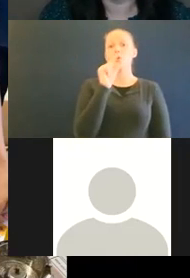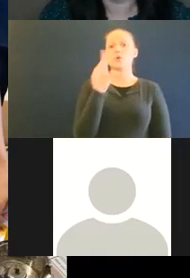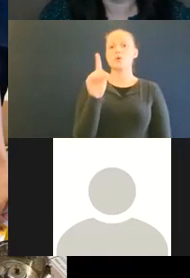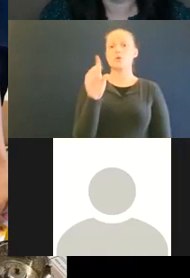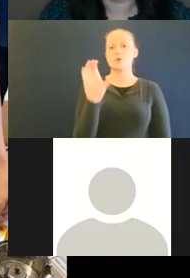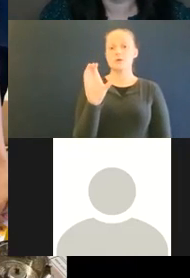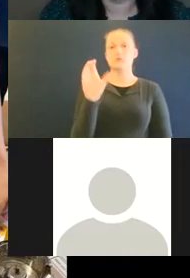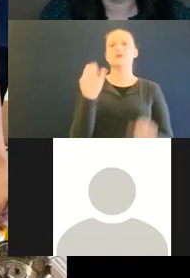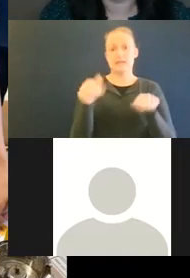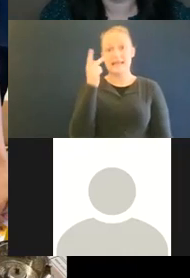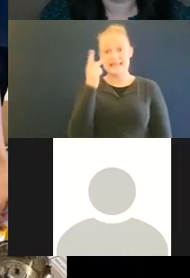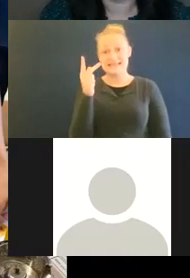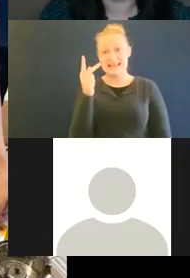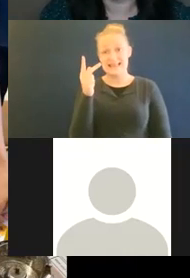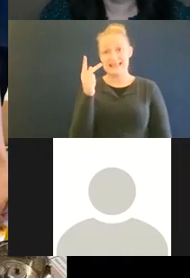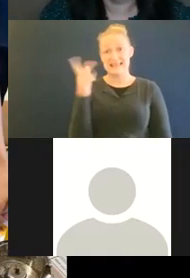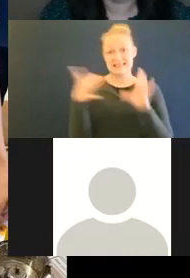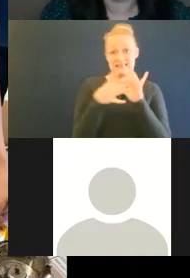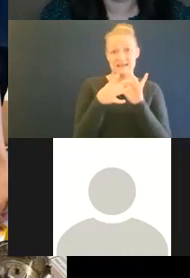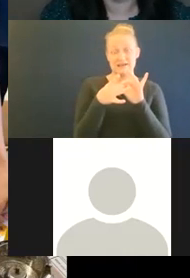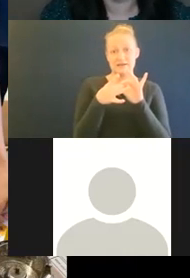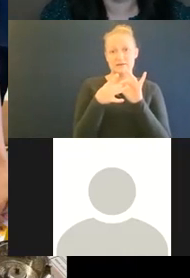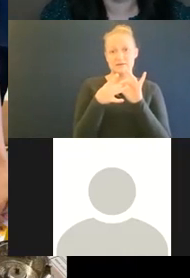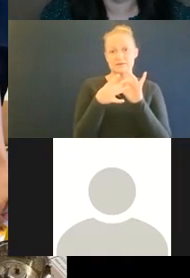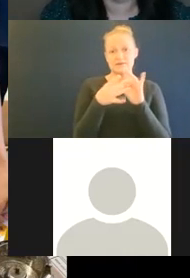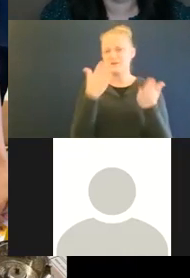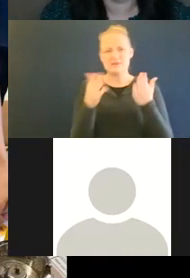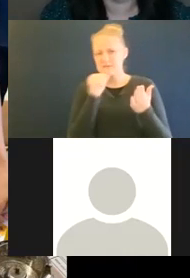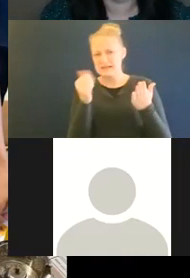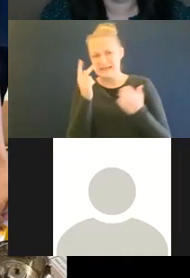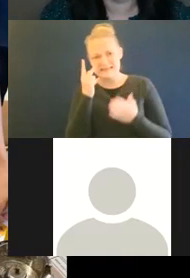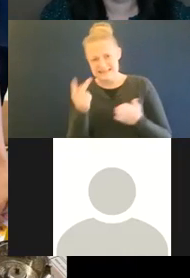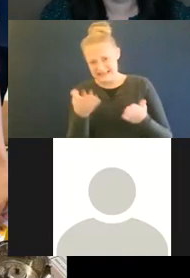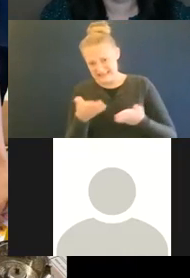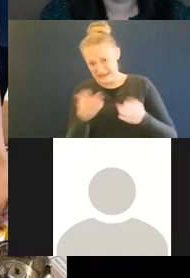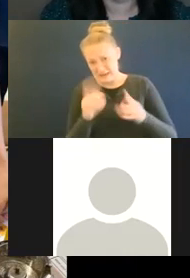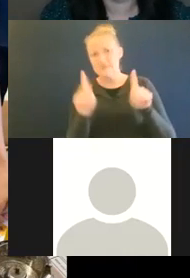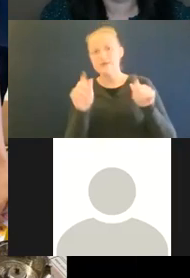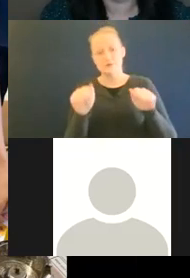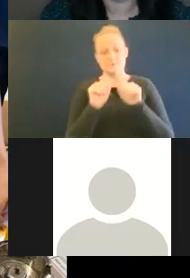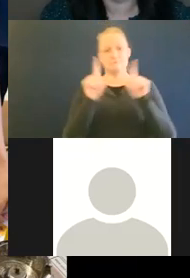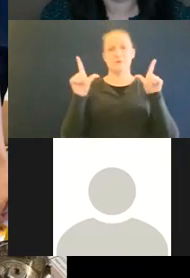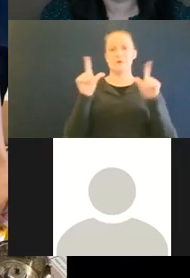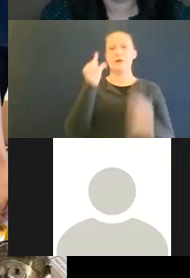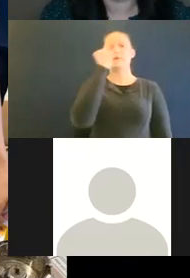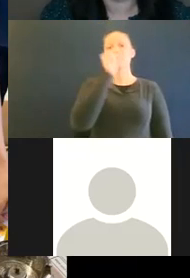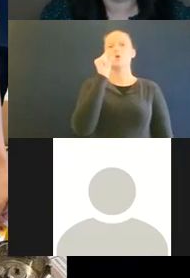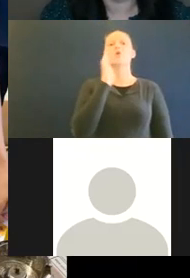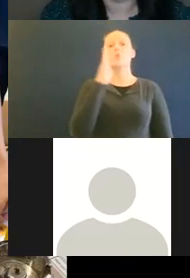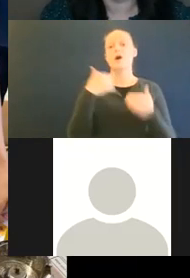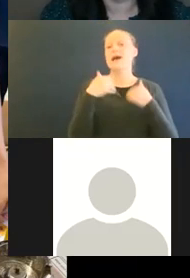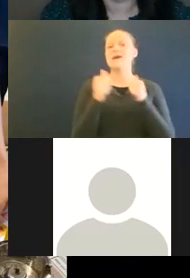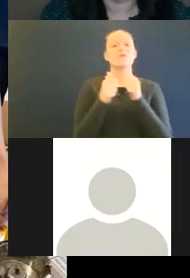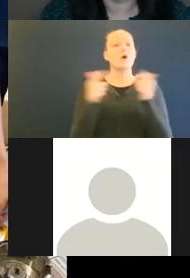able to see the link. So if you just preview the document, you might not see it, but if you open it up in Google, you will have the link with all of the resources